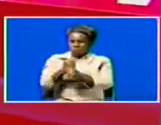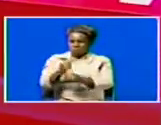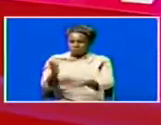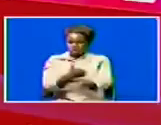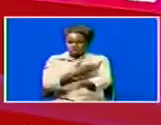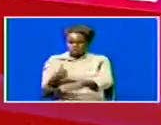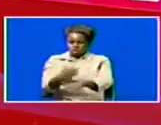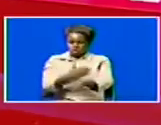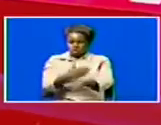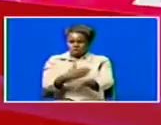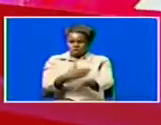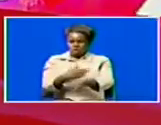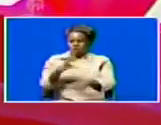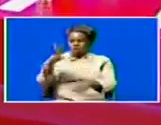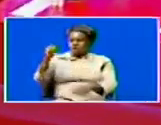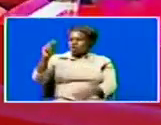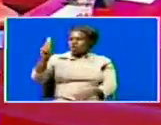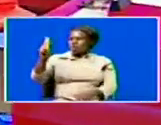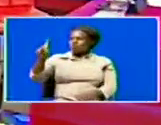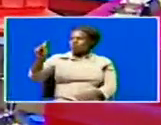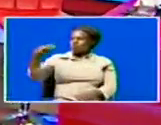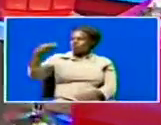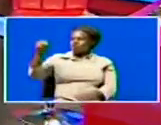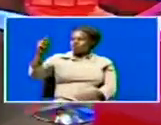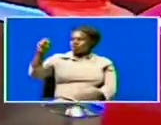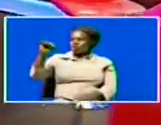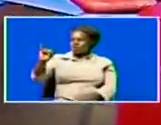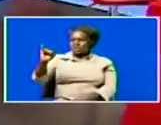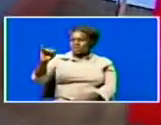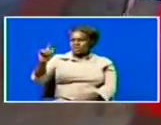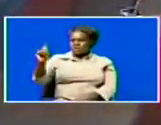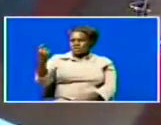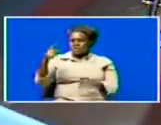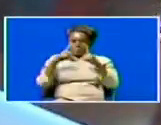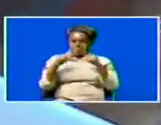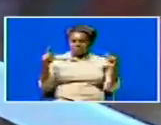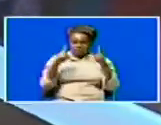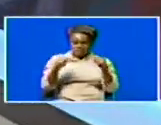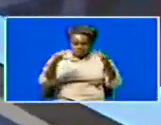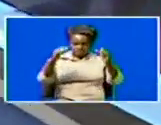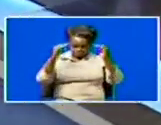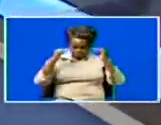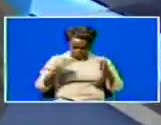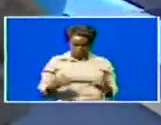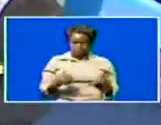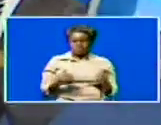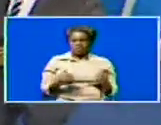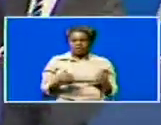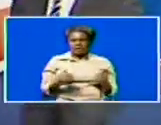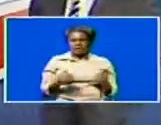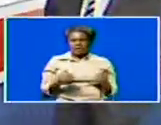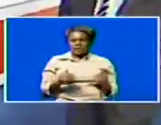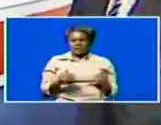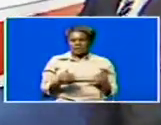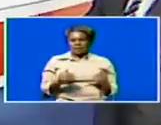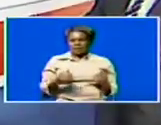than Muthoni, the drama queen, who is still with me in studio. You've already performed Kenya Message. From Kenya Message, mm-hmm. I've performed Susie Norma. And